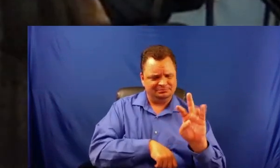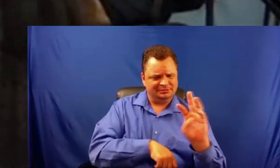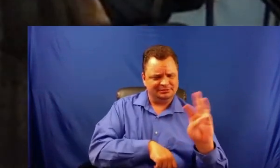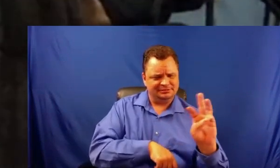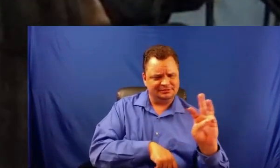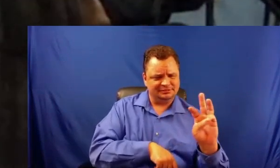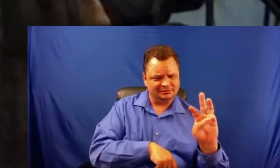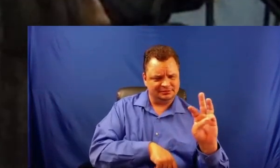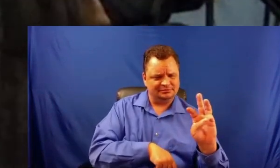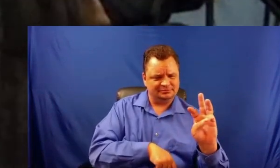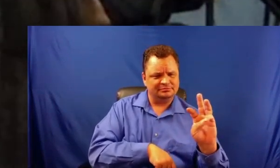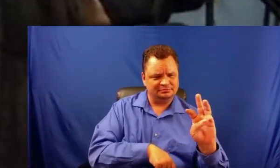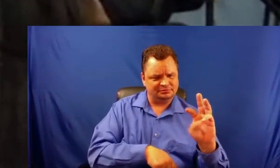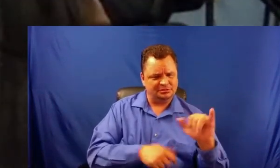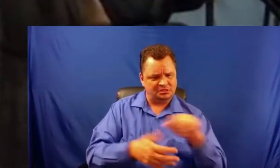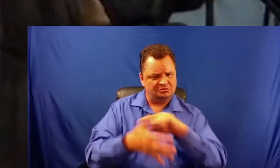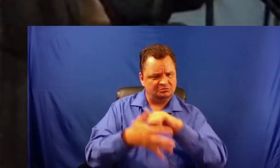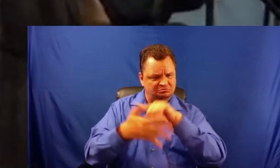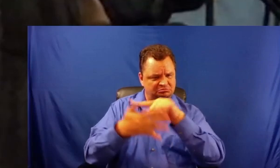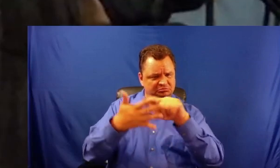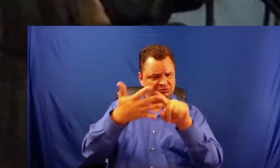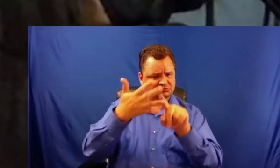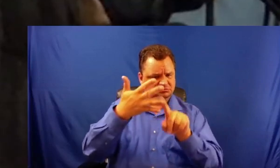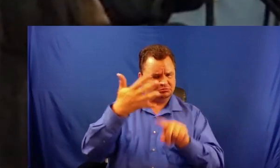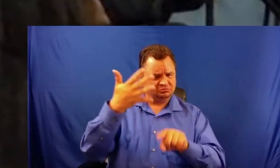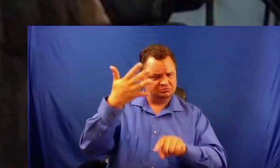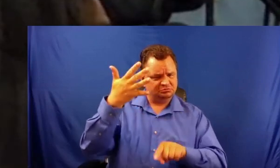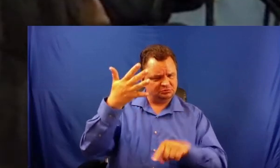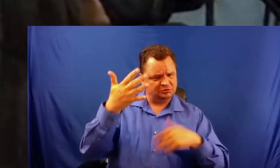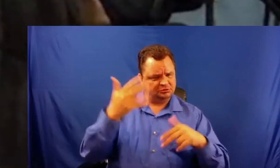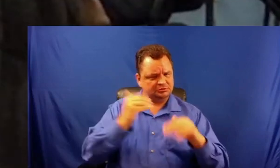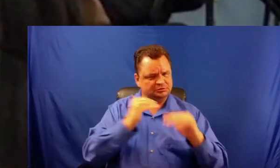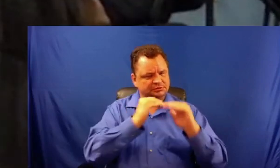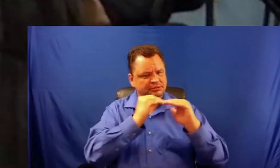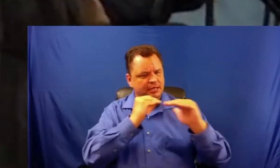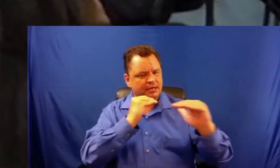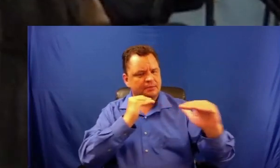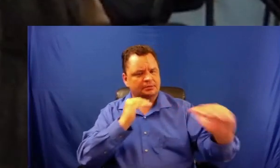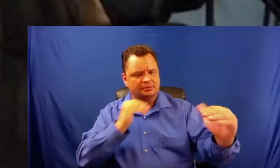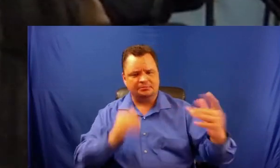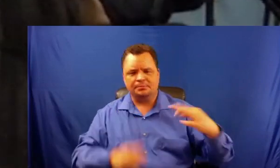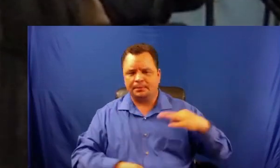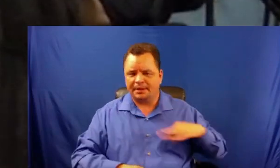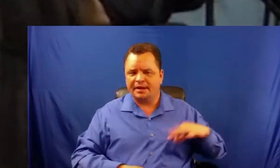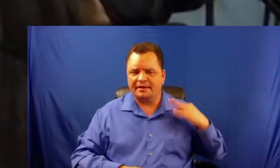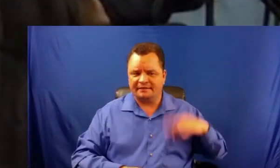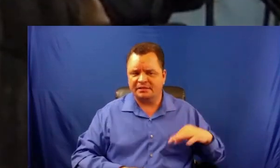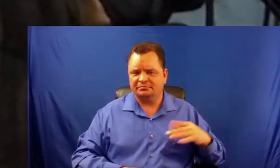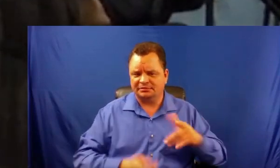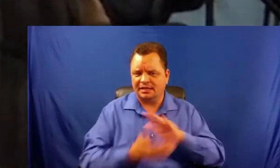did. And that's beneficial for us, and we really do listen. So thank you.